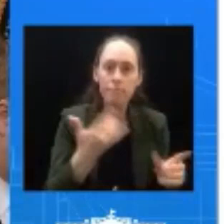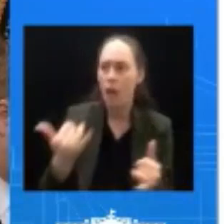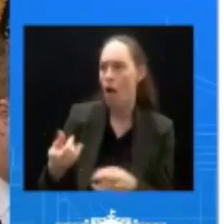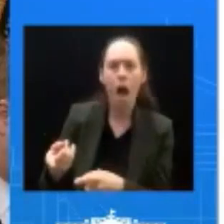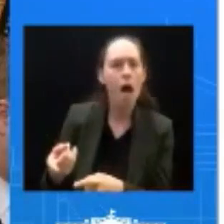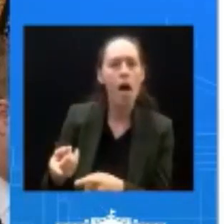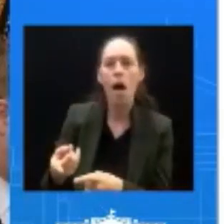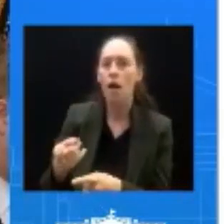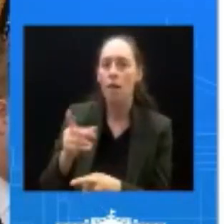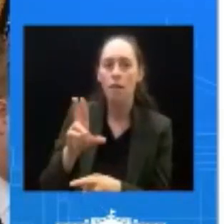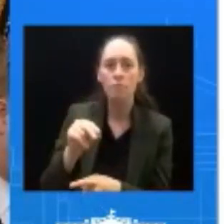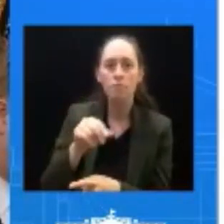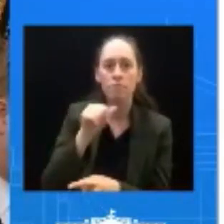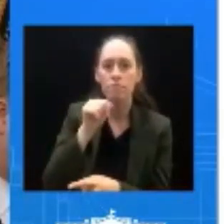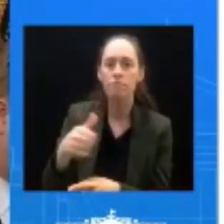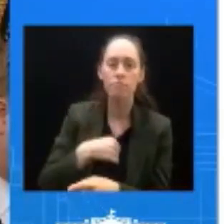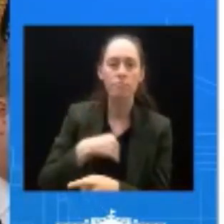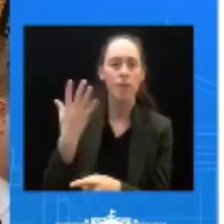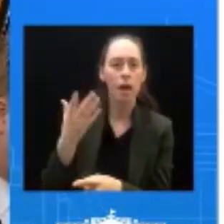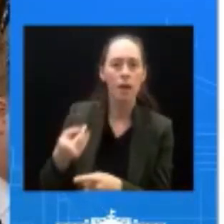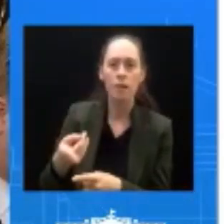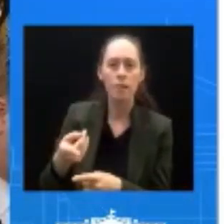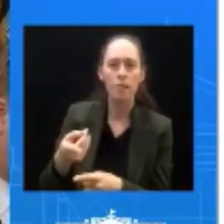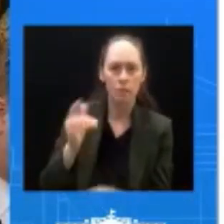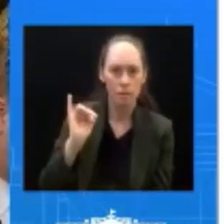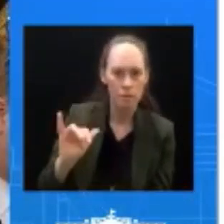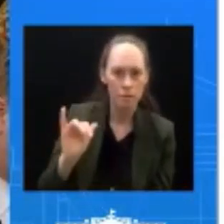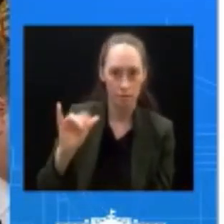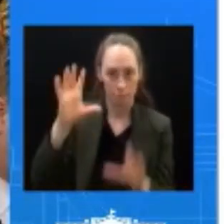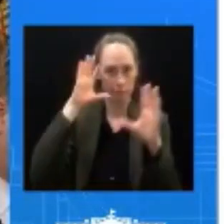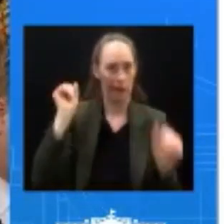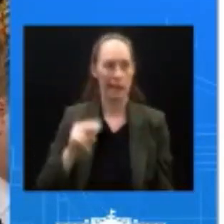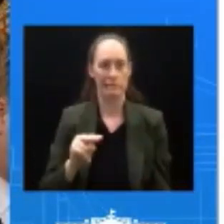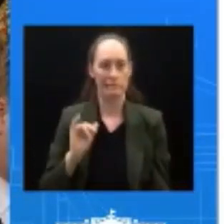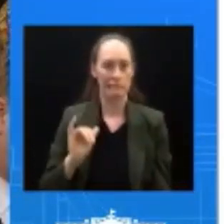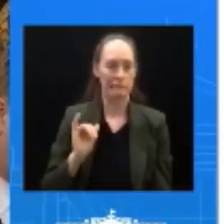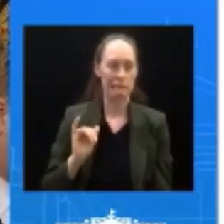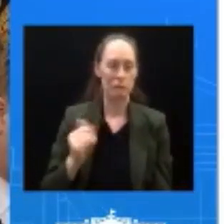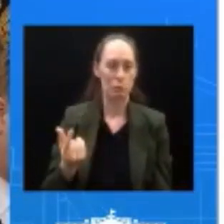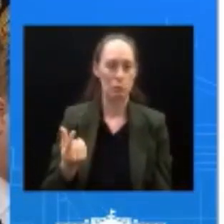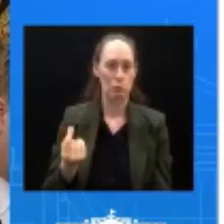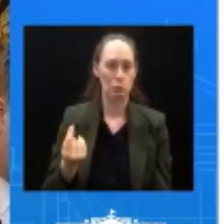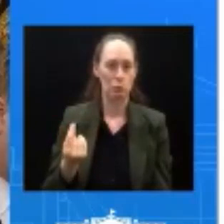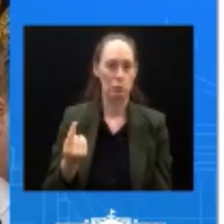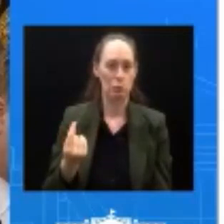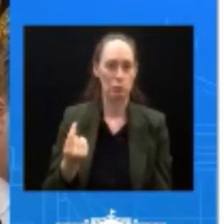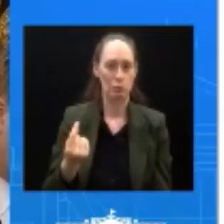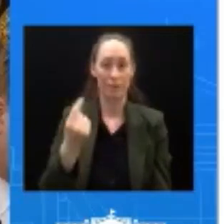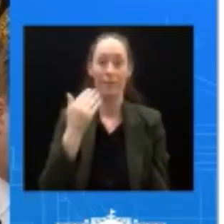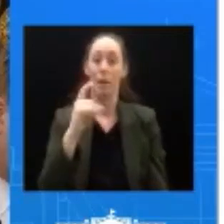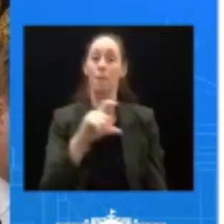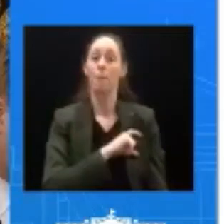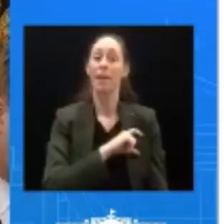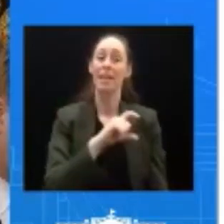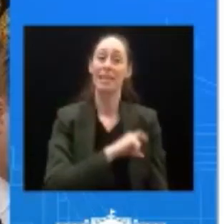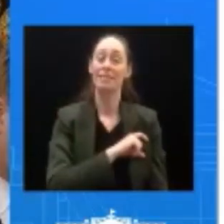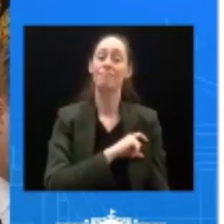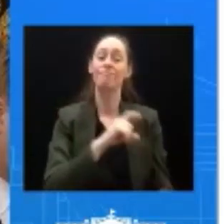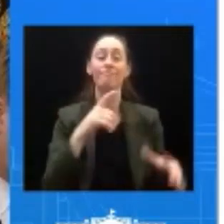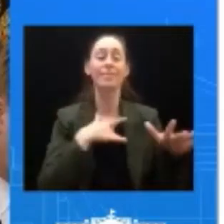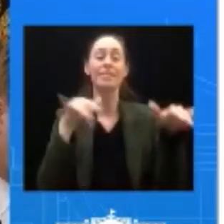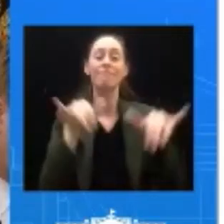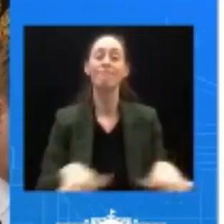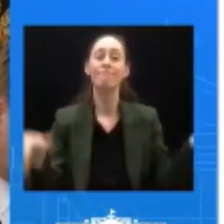the culture of policing, there is a comfort with violence and an entitlement to use violence that would lead these